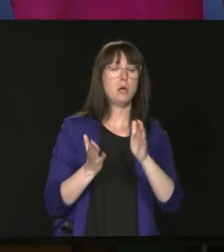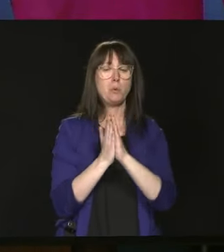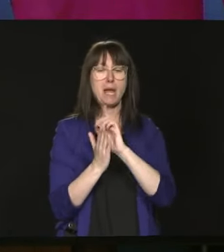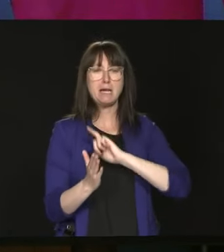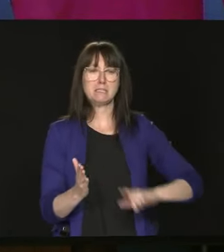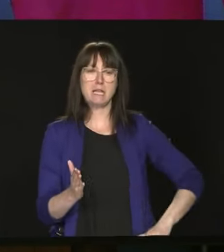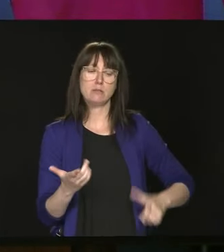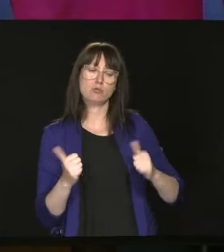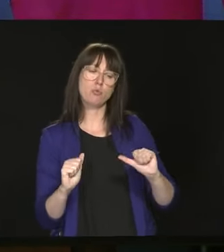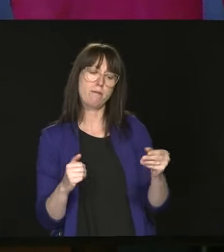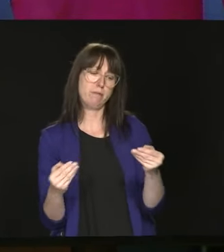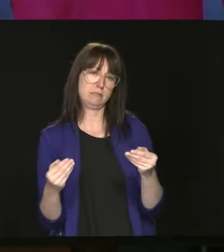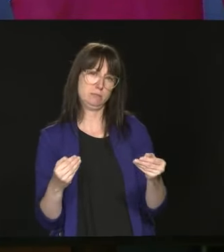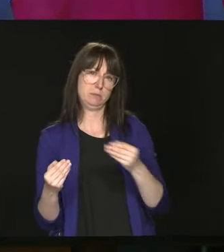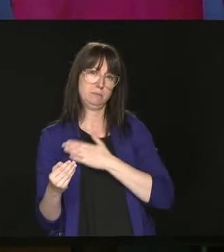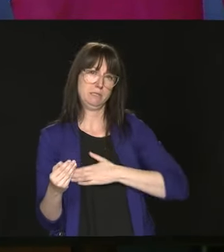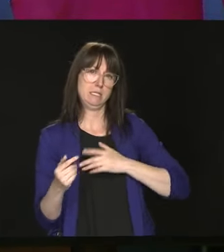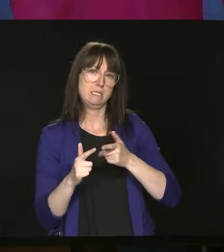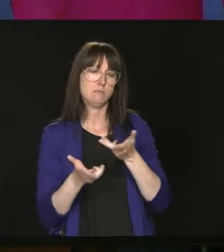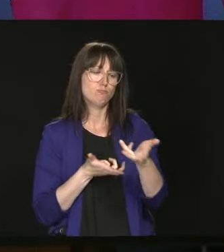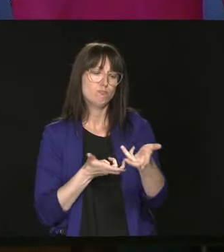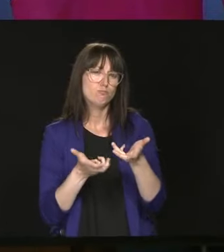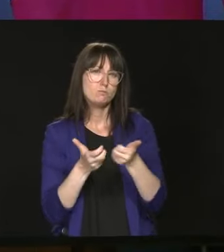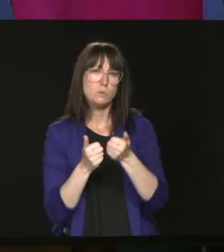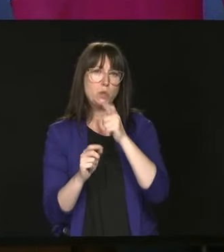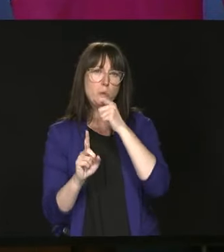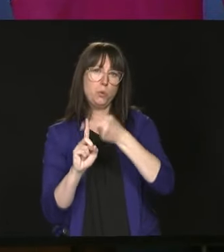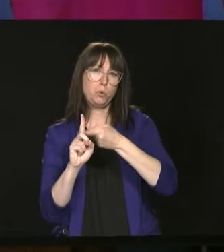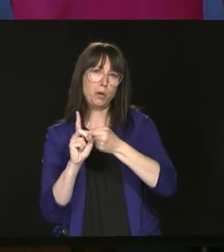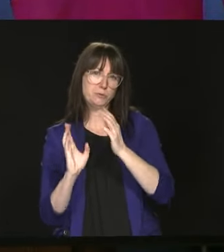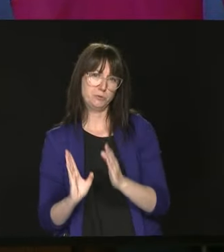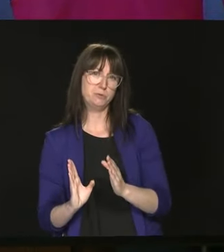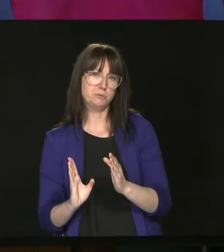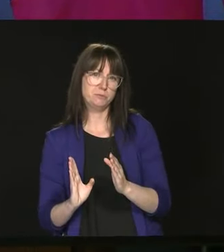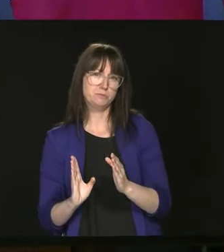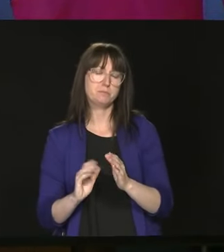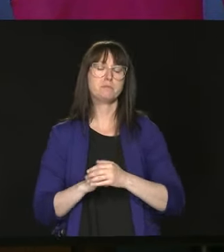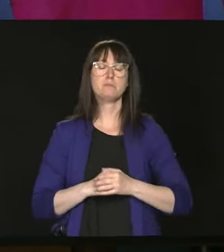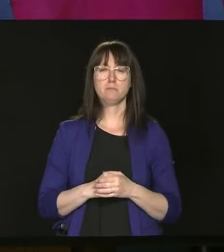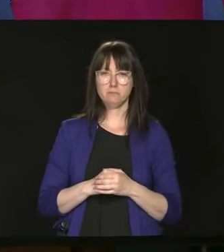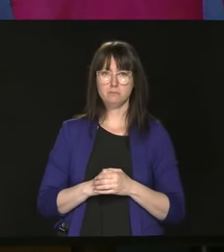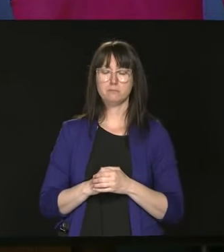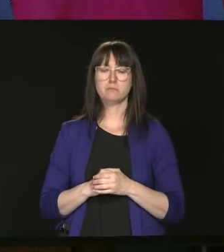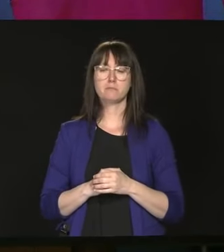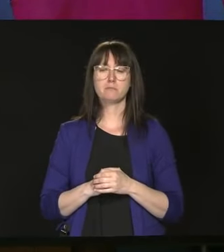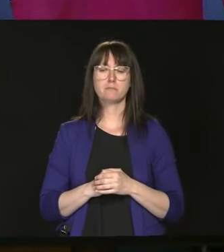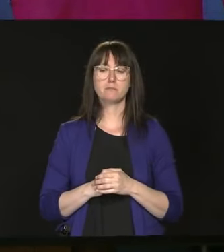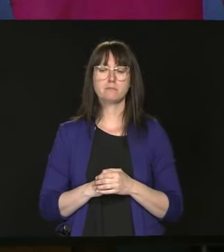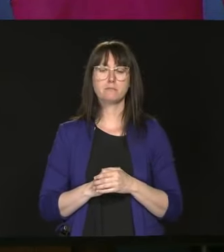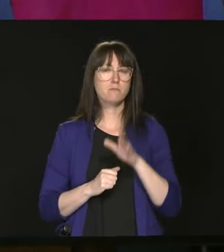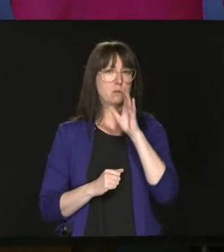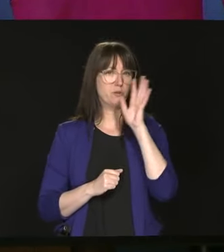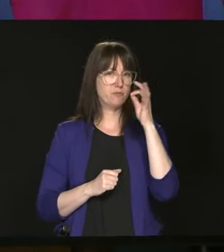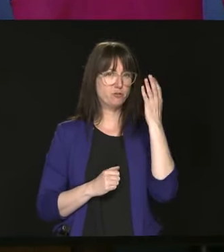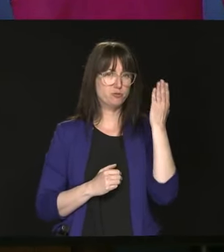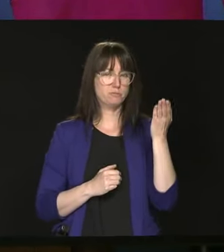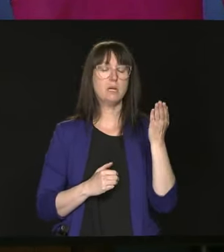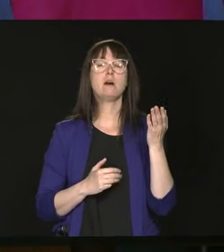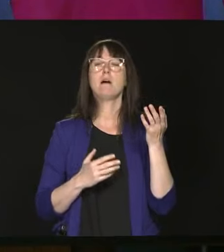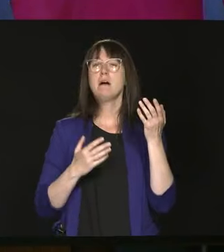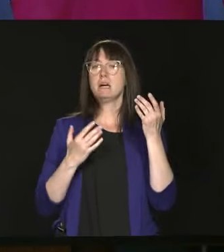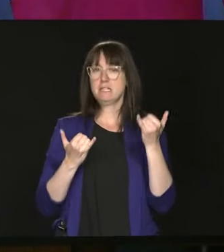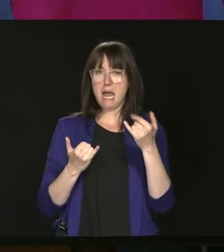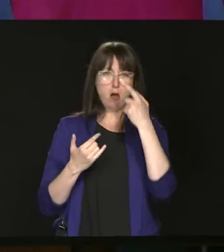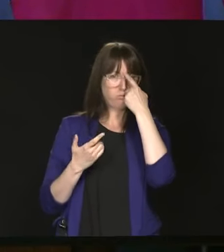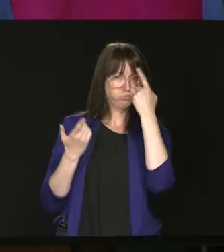with their tenants in the coming days. Nous avons maintenant un accord de principe avec toutes les provinces et territoires